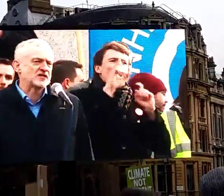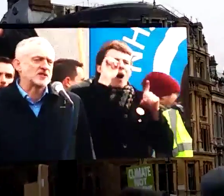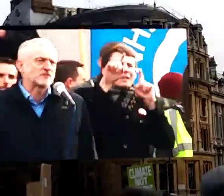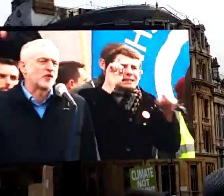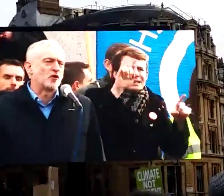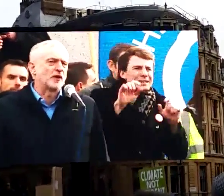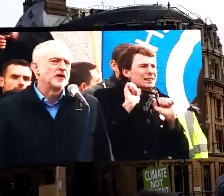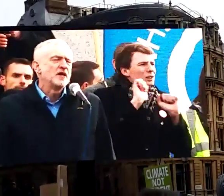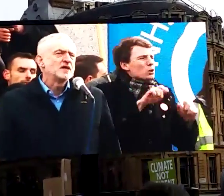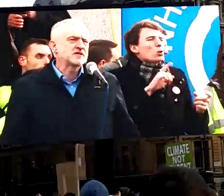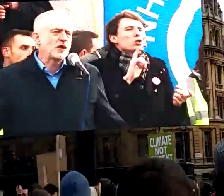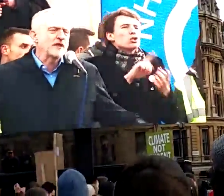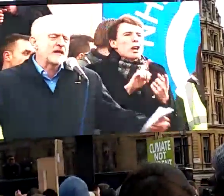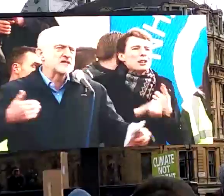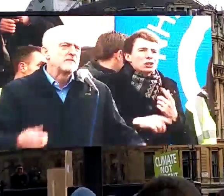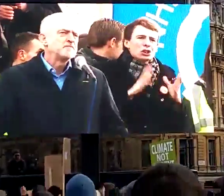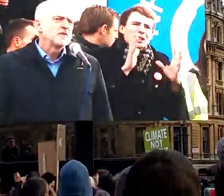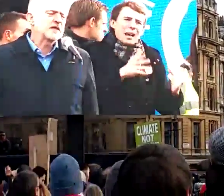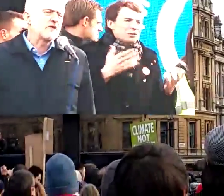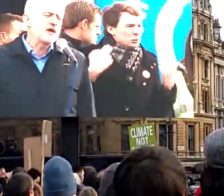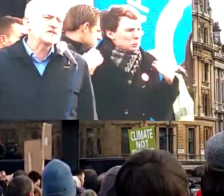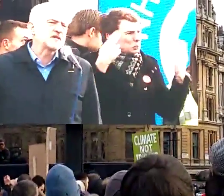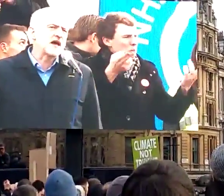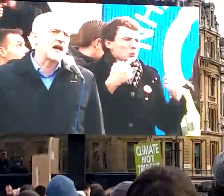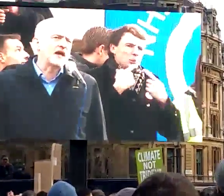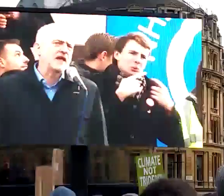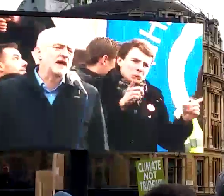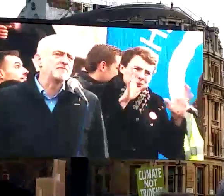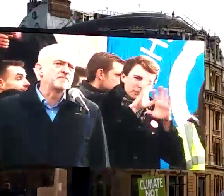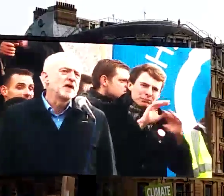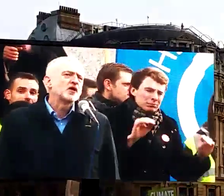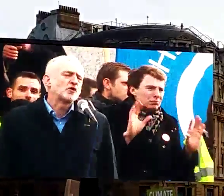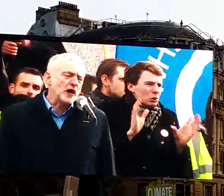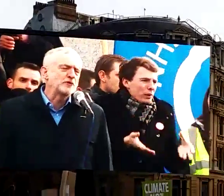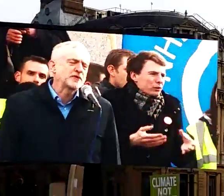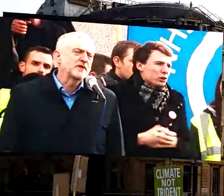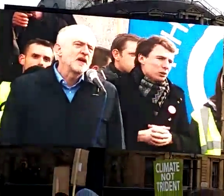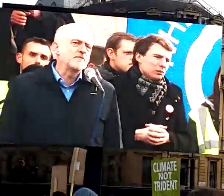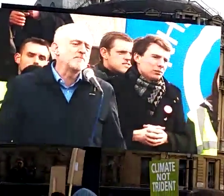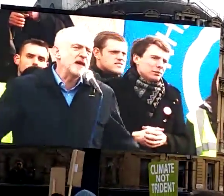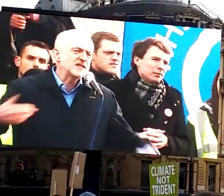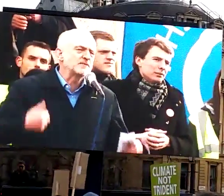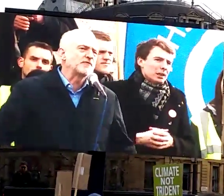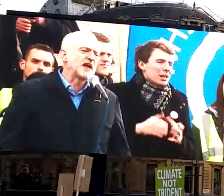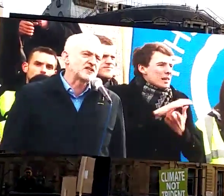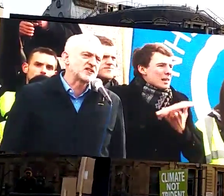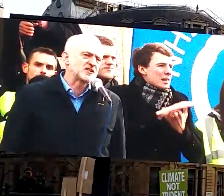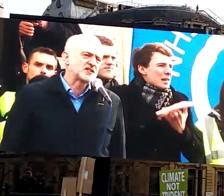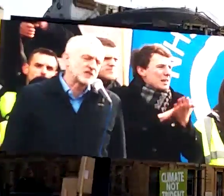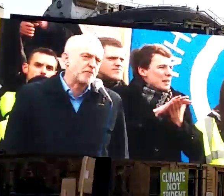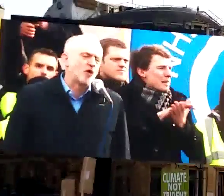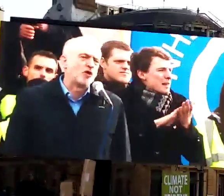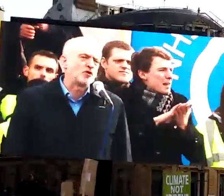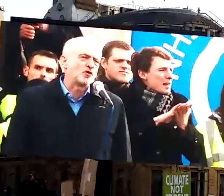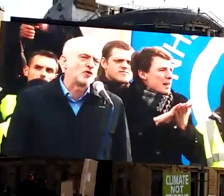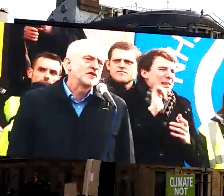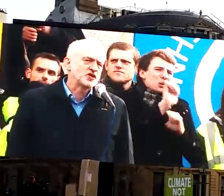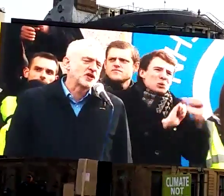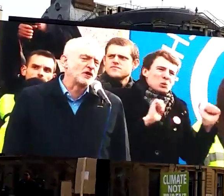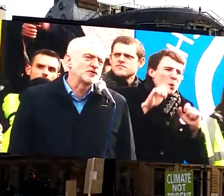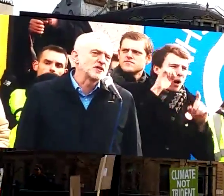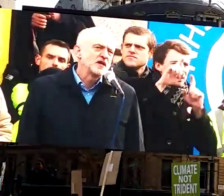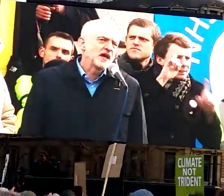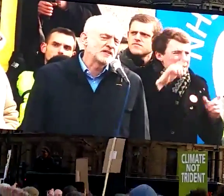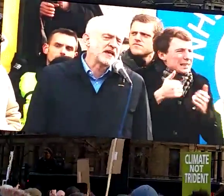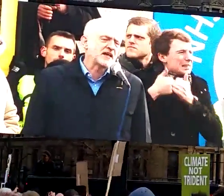your suggestions forward, so that there is a growth, a momentum of that support